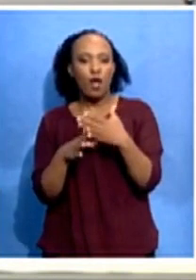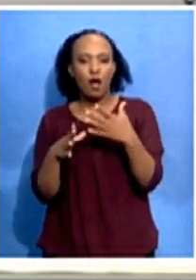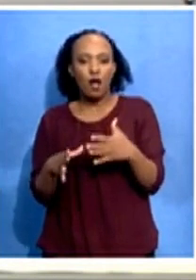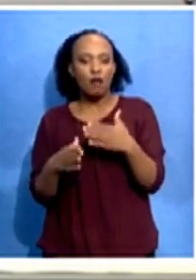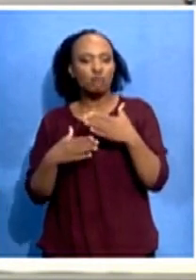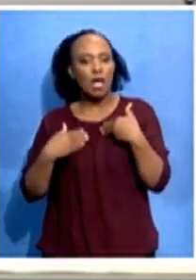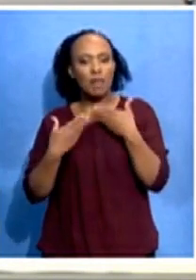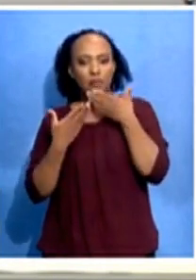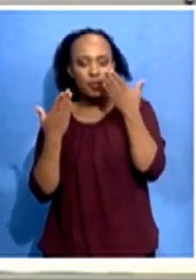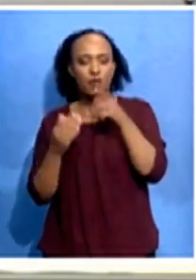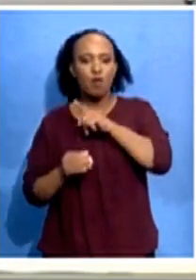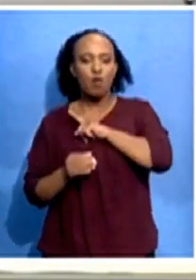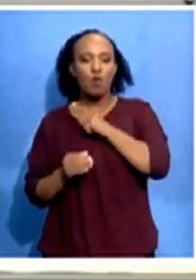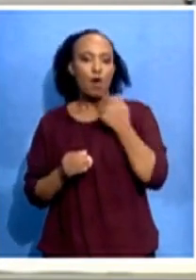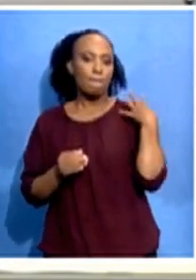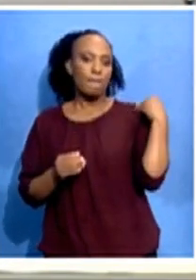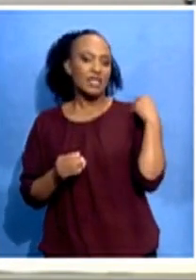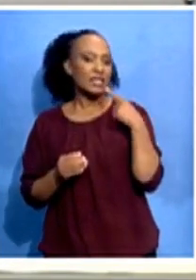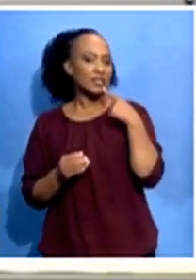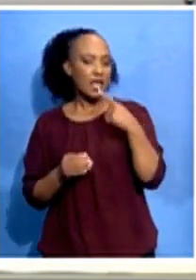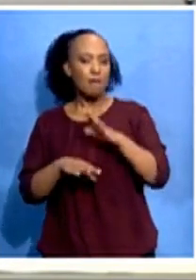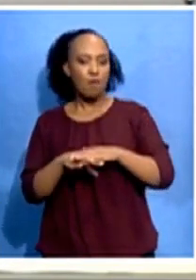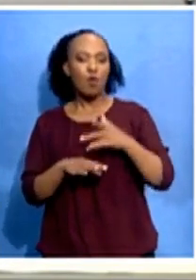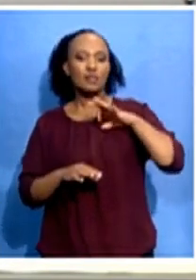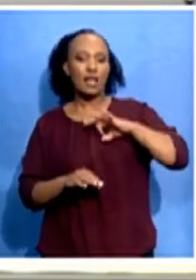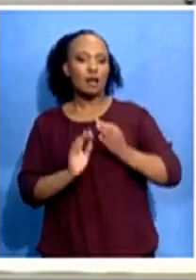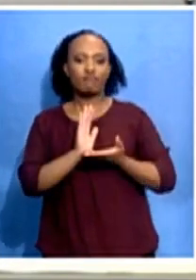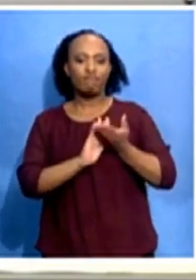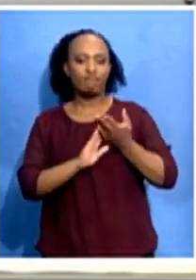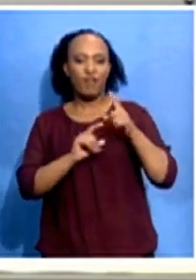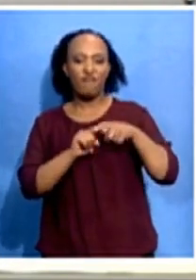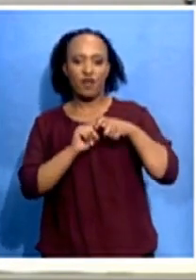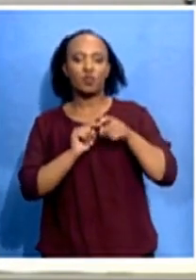salary freezes going forward. Of course, it still remains a conversation.